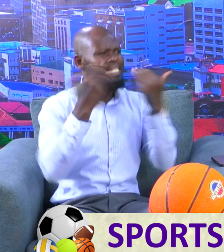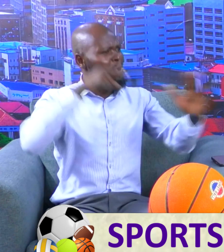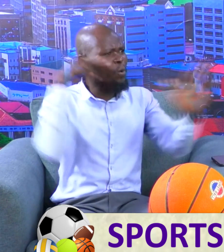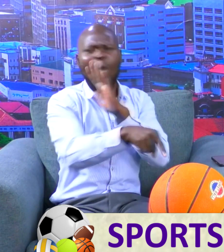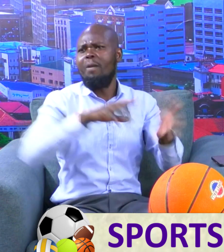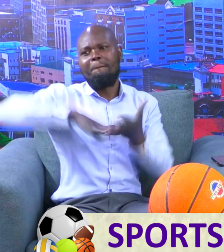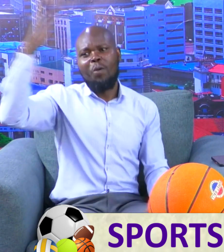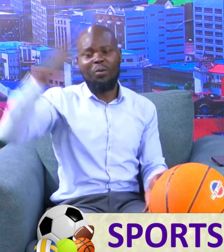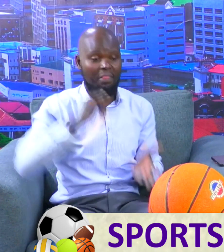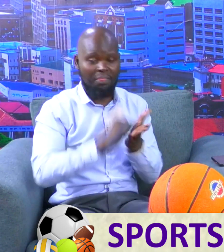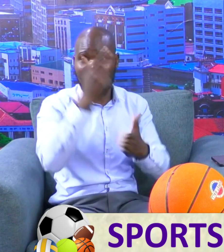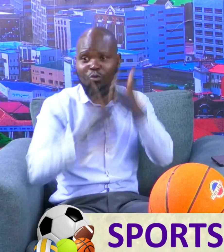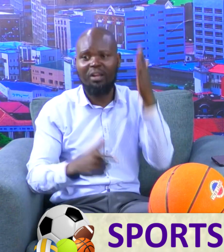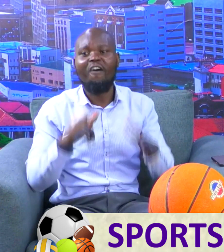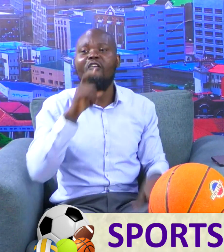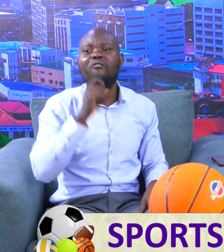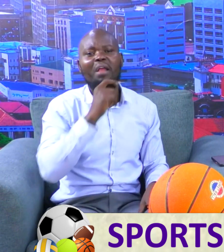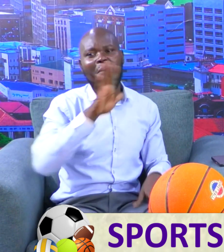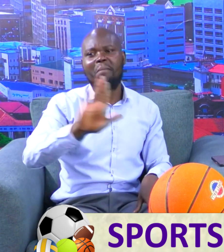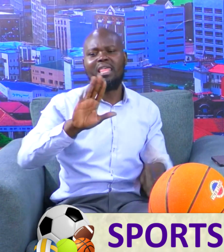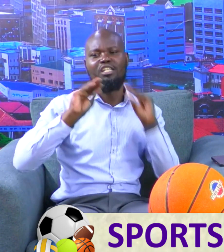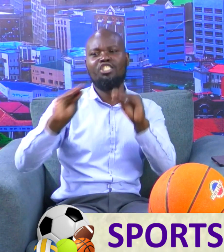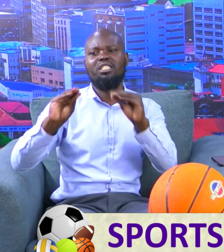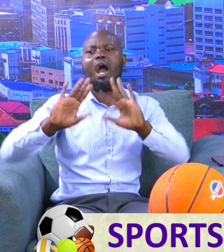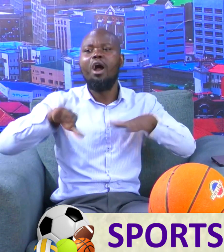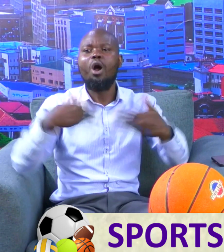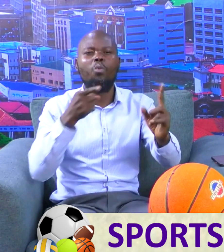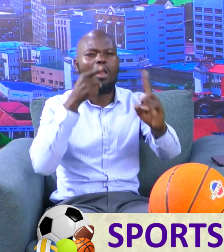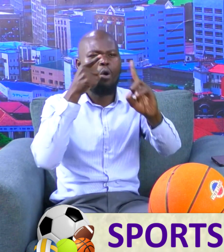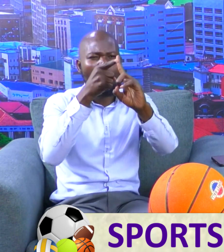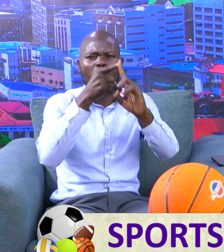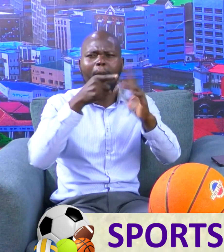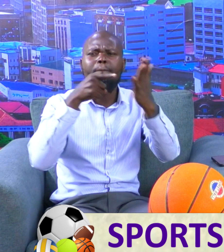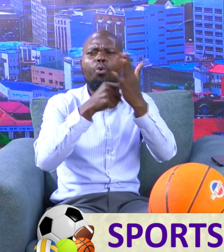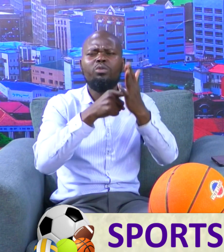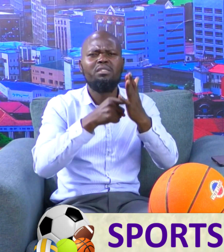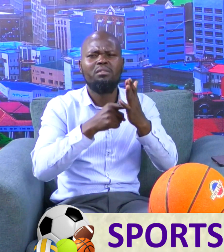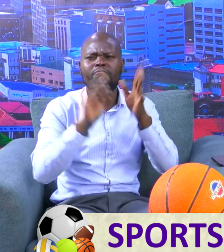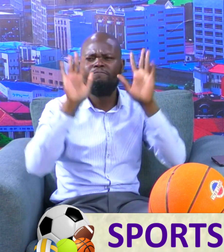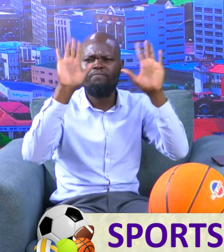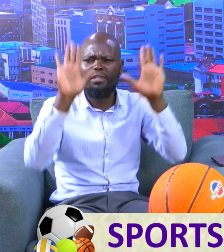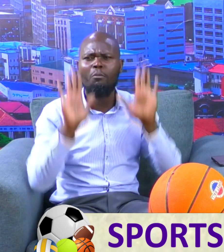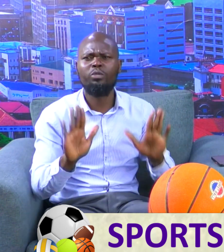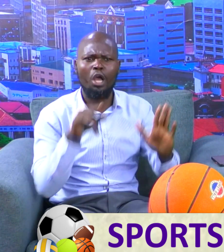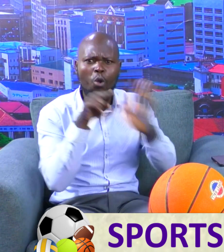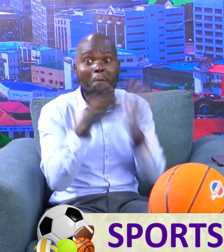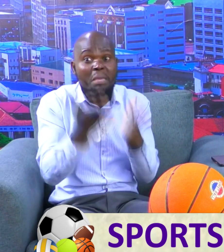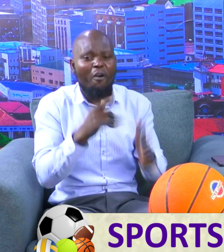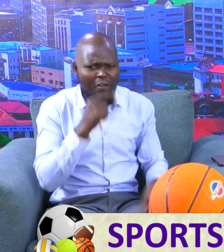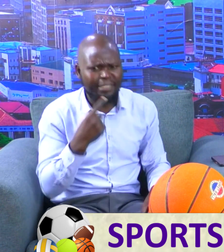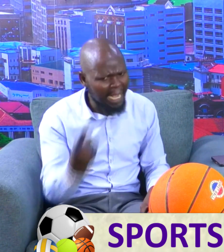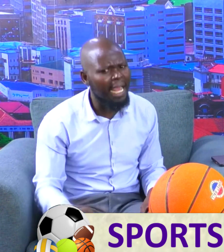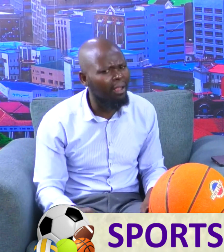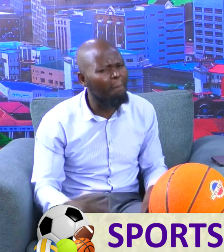good thing. Because this time I feel Lukaku will be more stressed, because I feel his aims